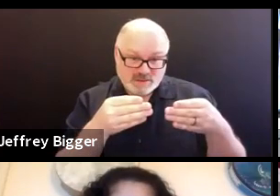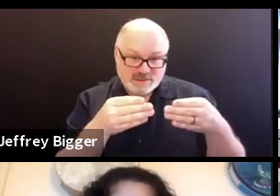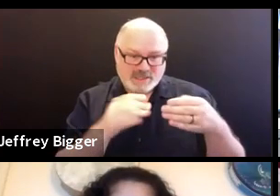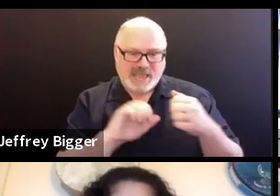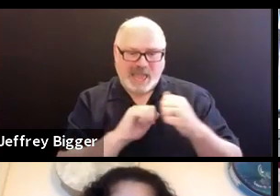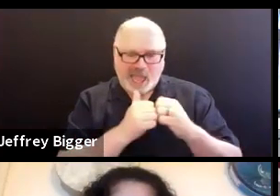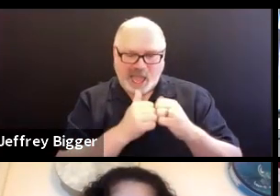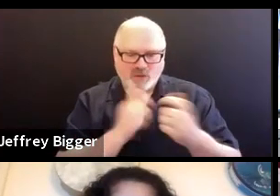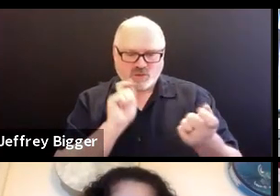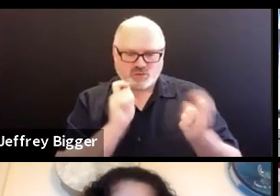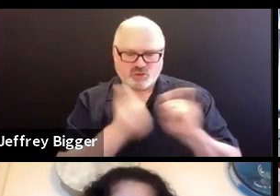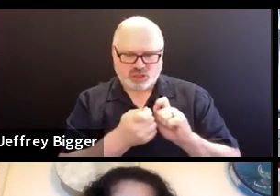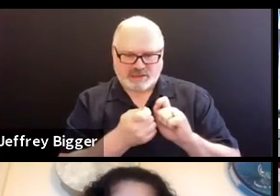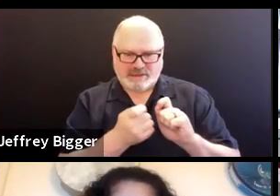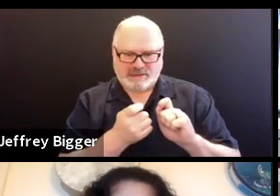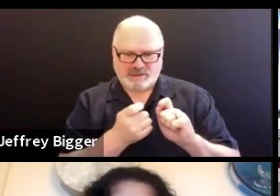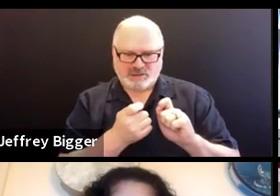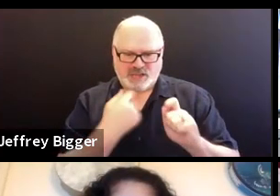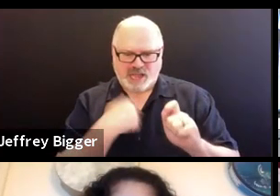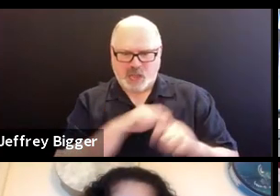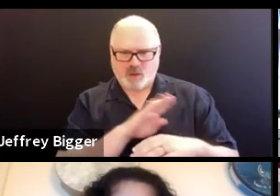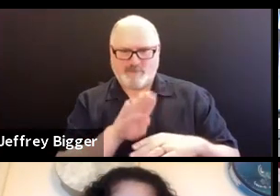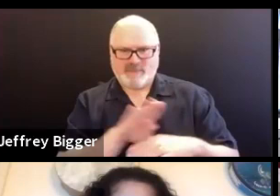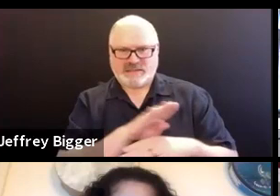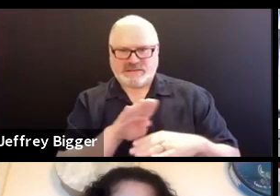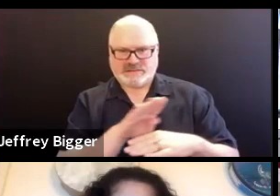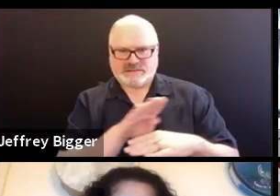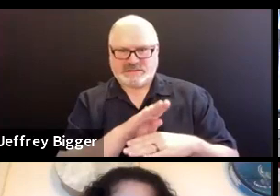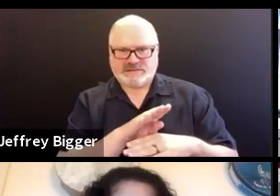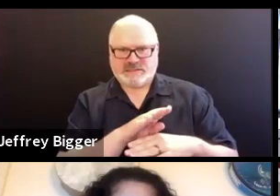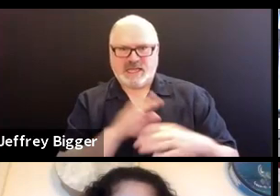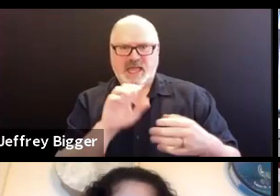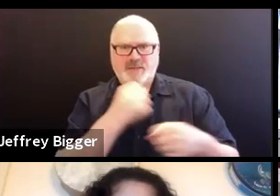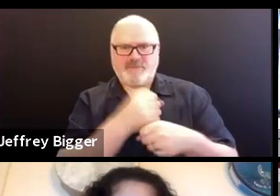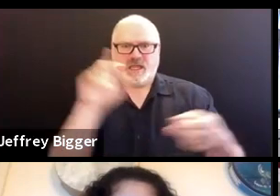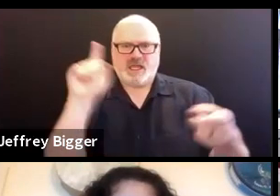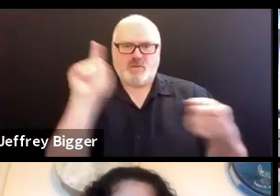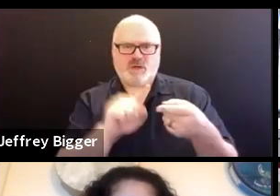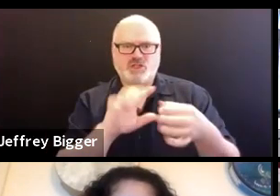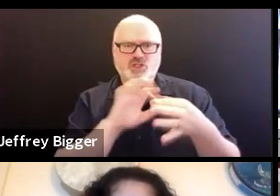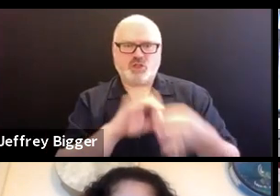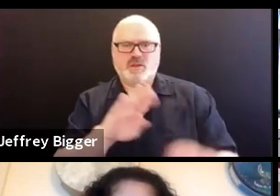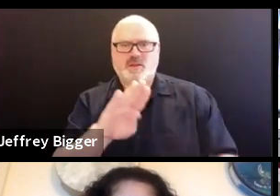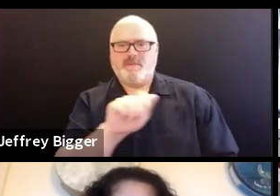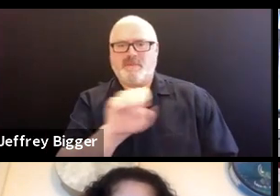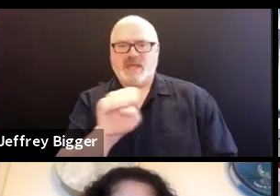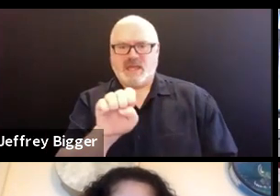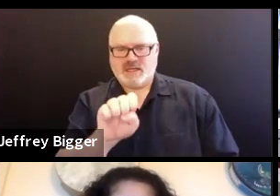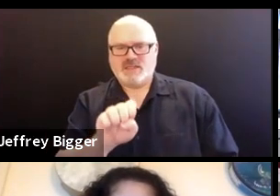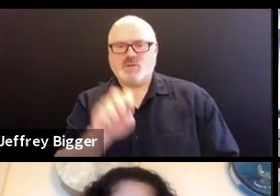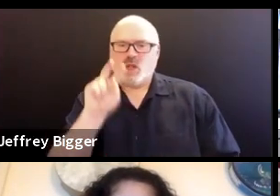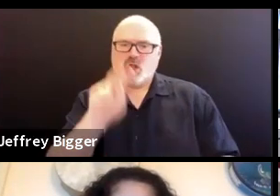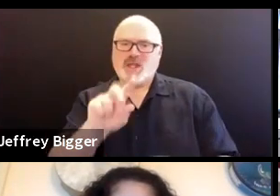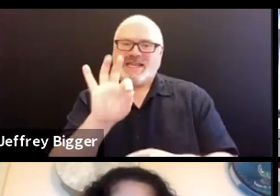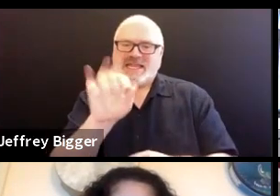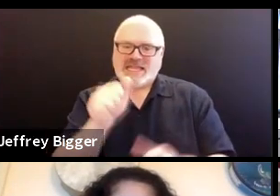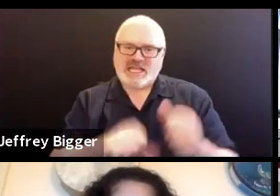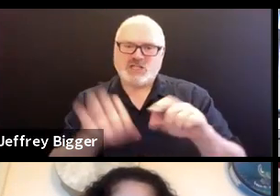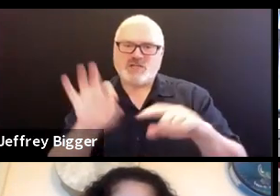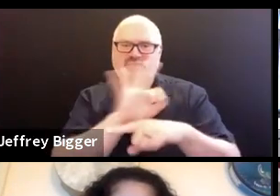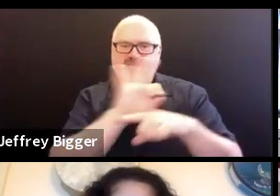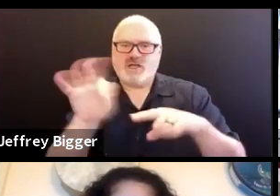of changing how we do business and making base reductions. And that's why we're looking at every function at the